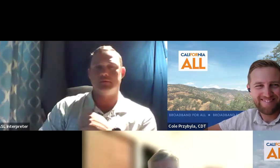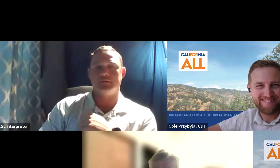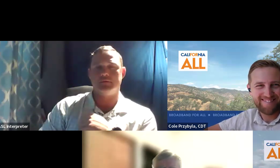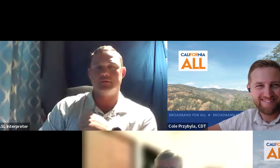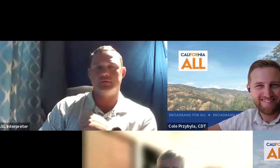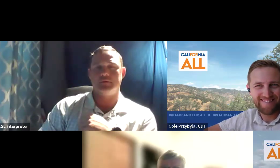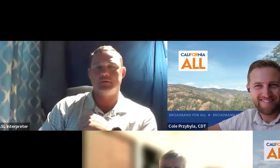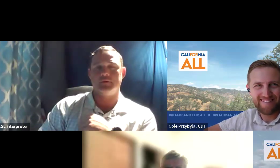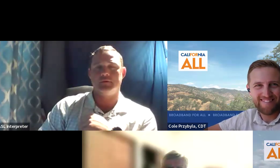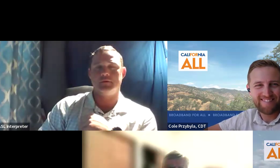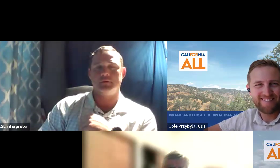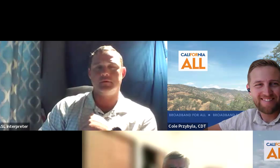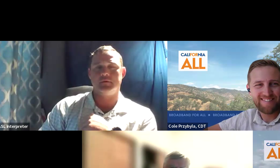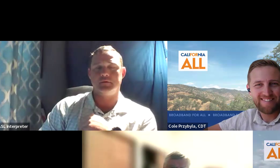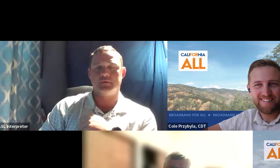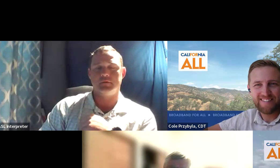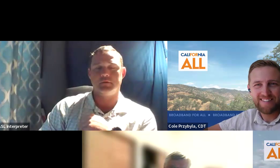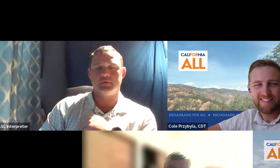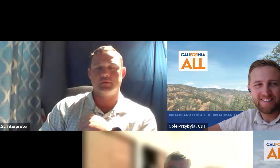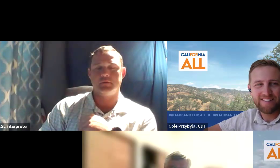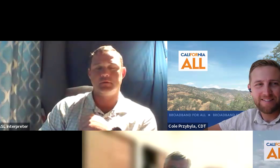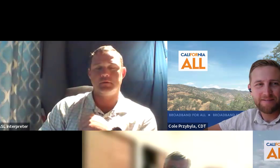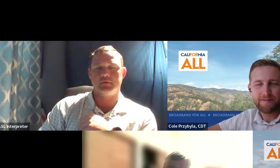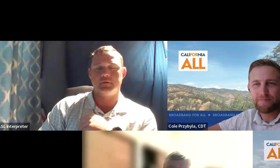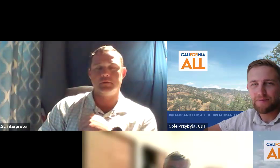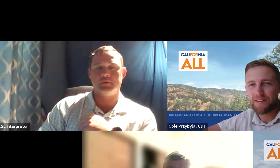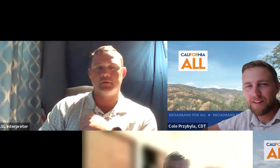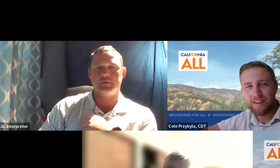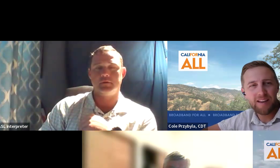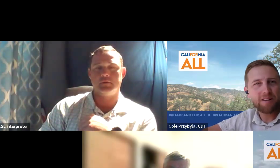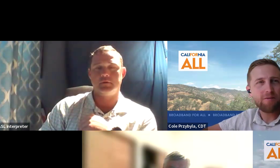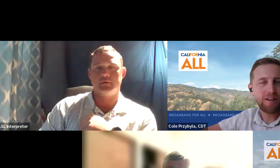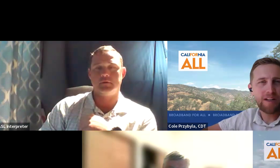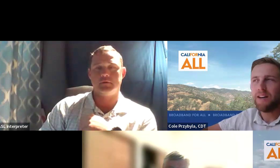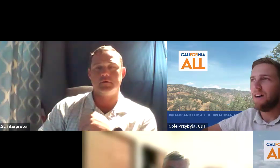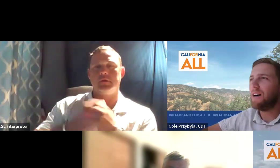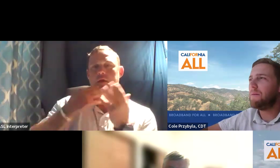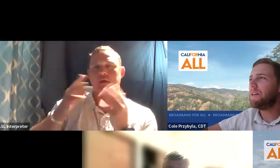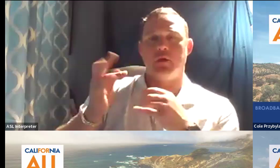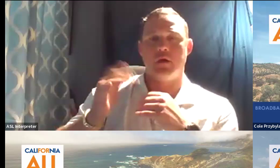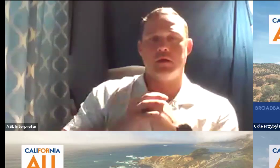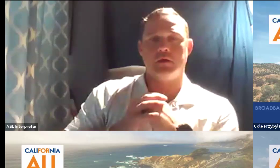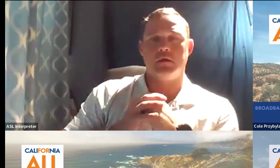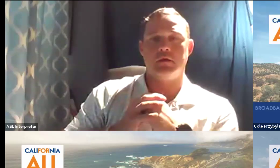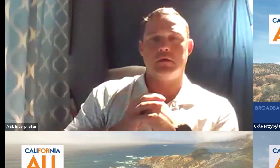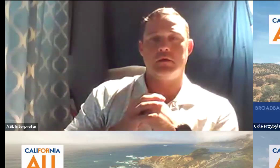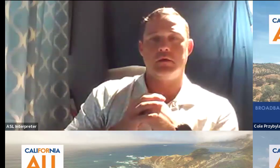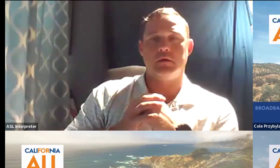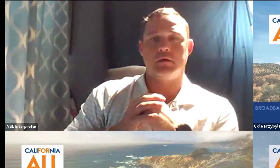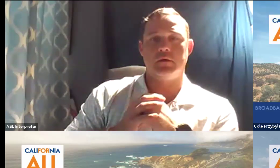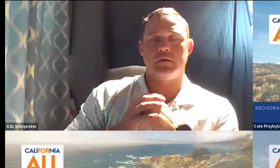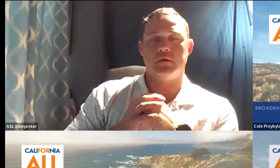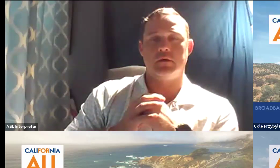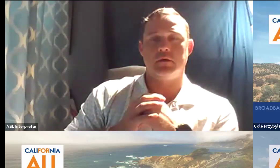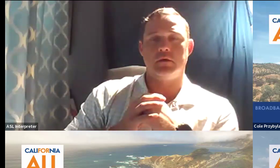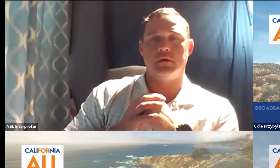great question. It needed a great answer. Thanks. Or answers. Great. Thank you, Wally. I do note,